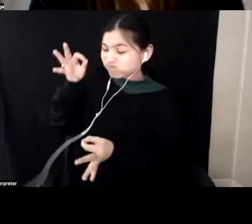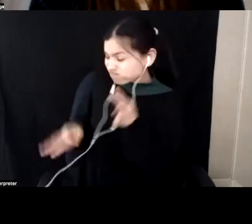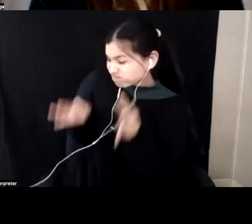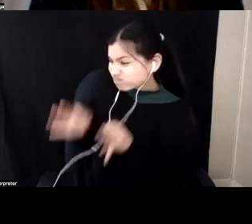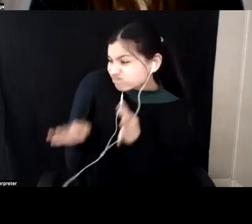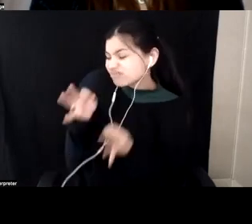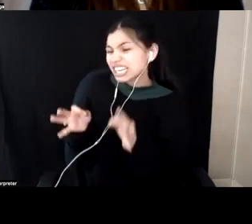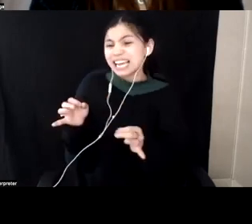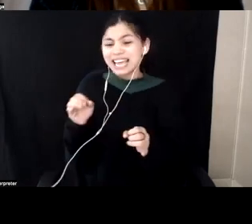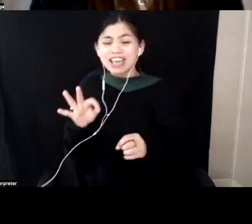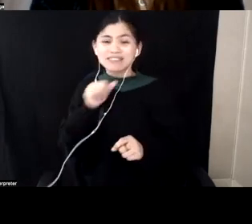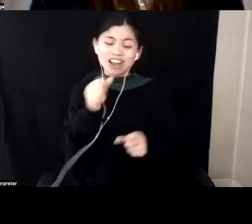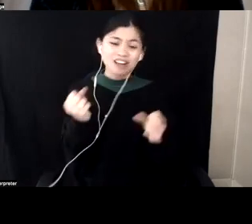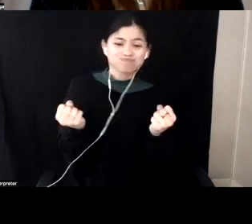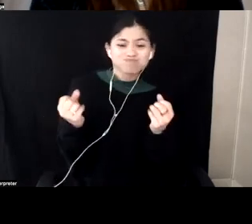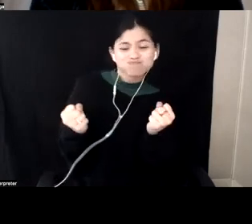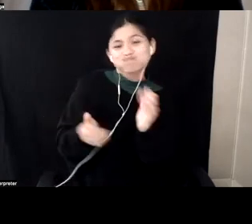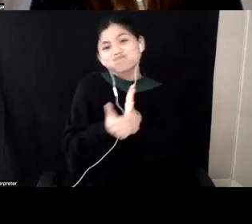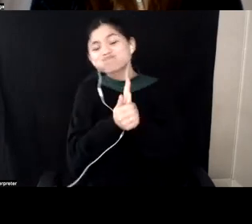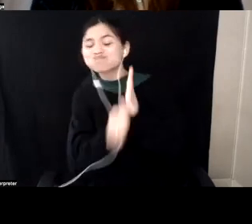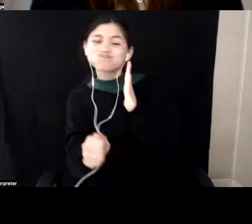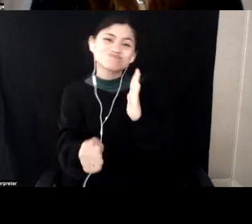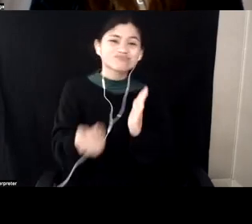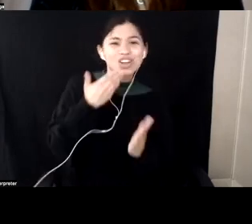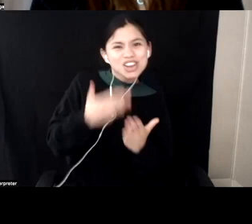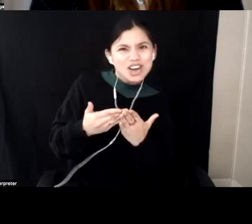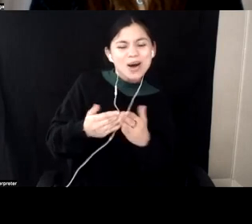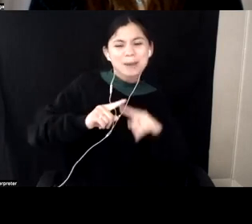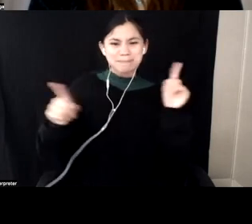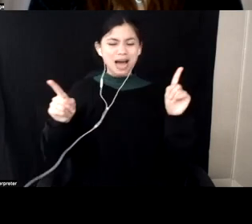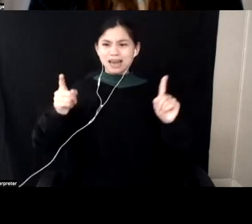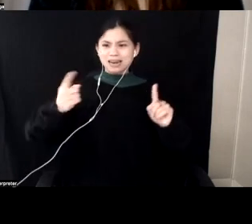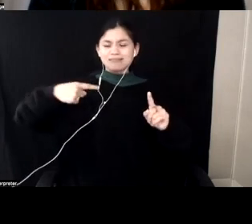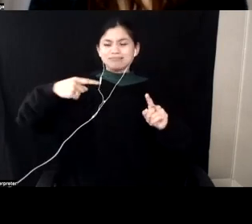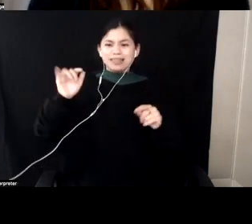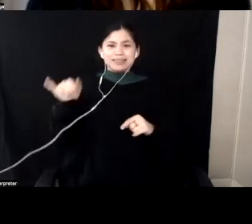as fluent, and it really is just such an embracing community.